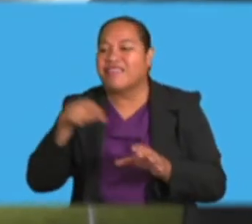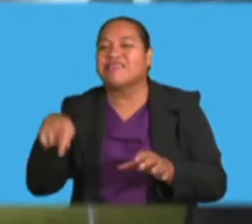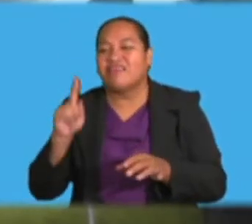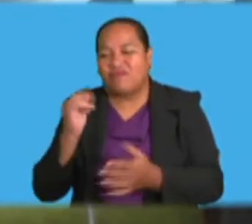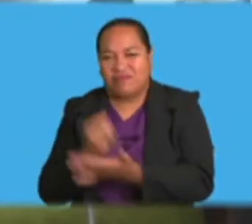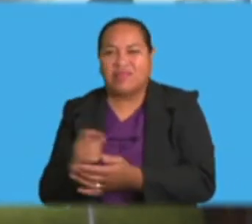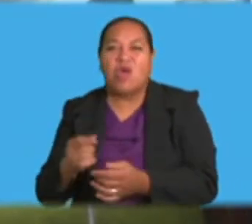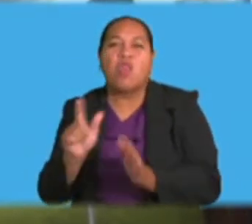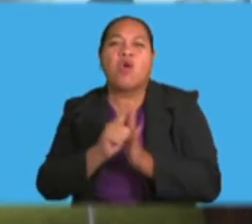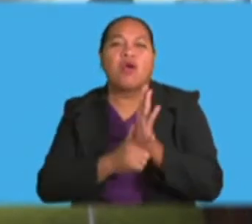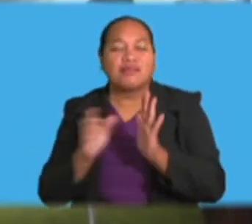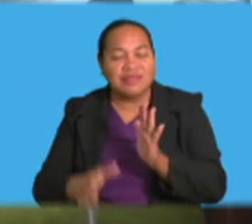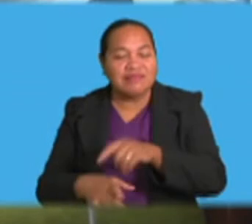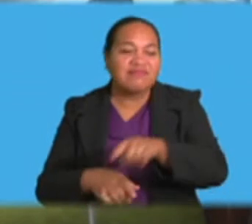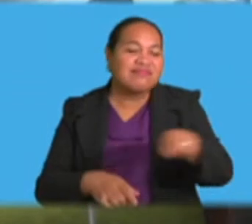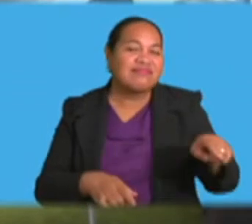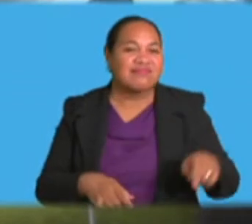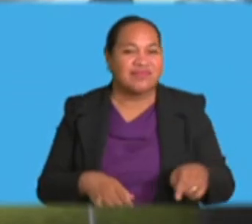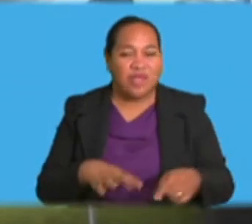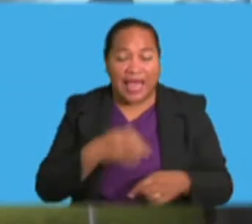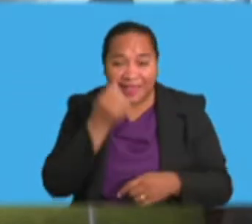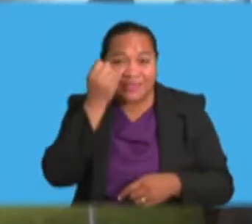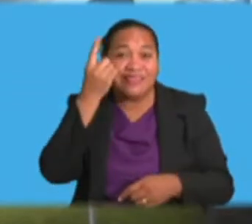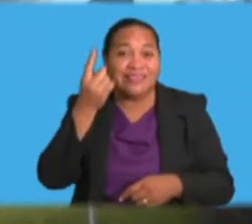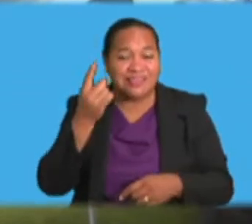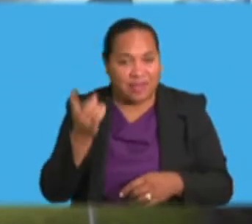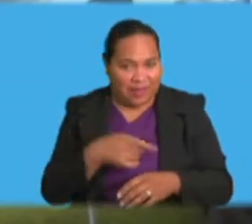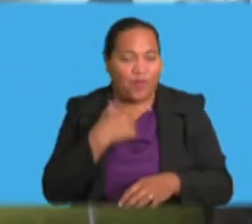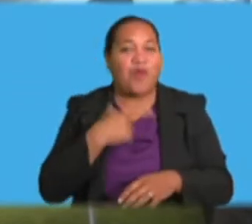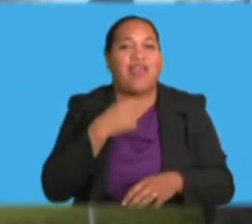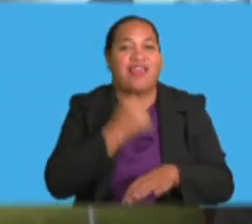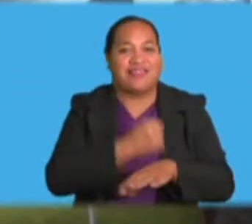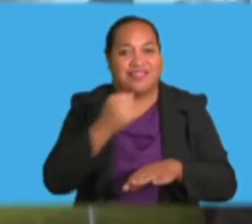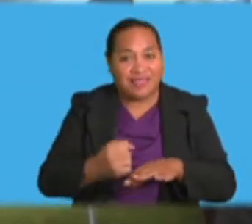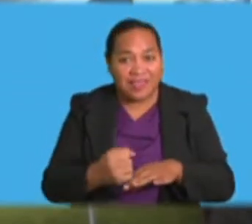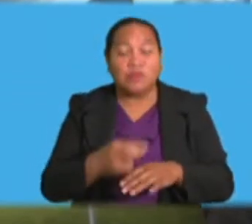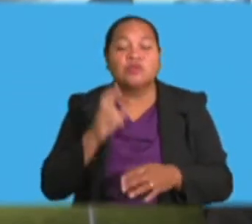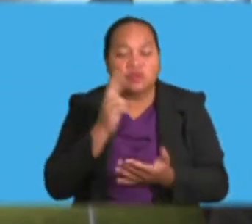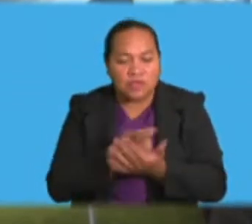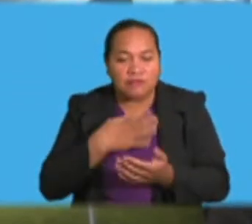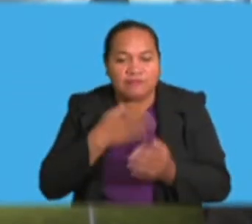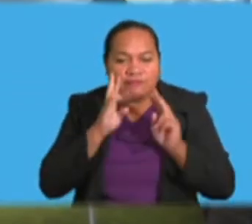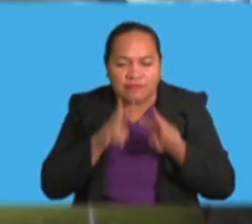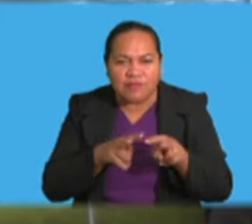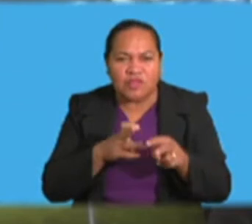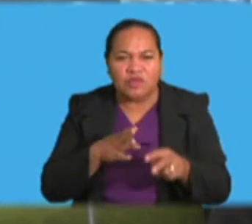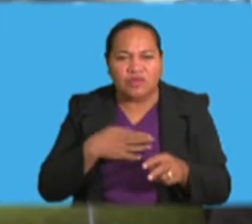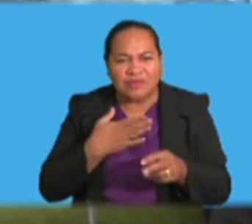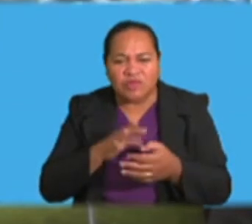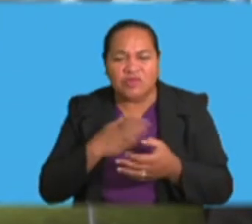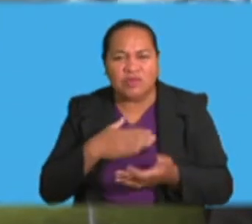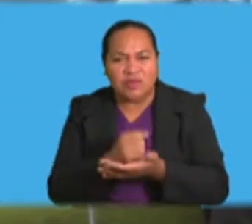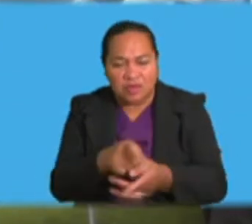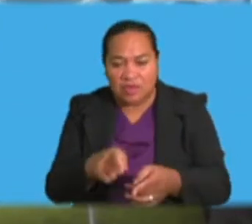people. You can understand, Madam Speaker, why any government acting in the best interest of the Fiji Pine landowners will not